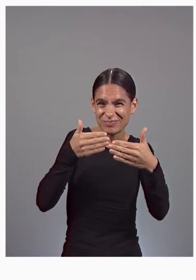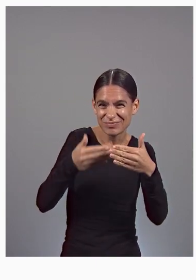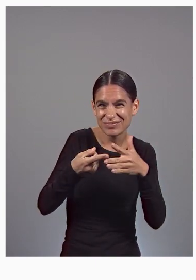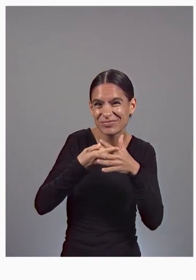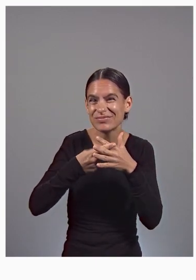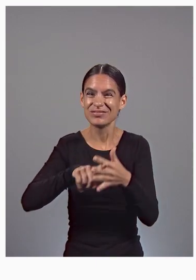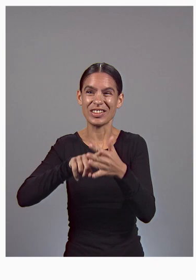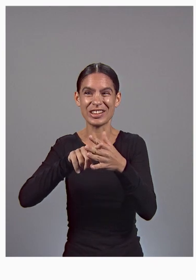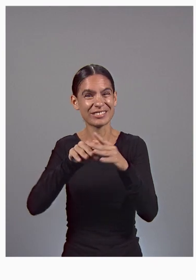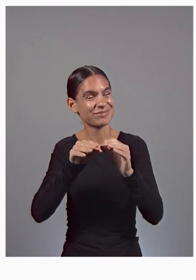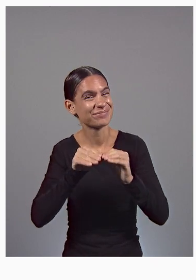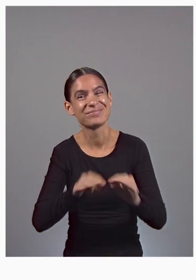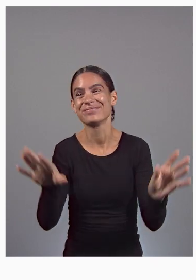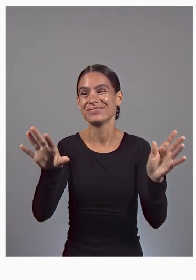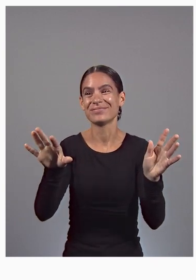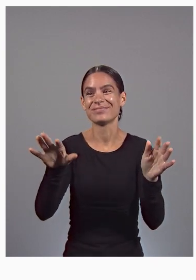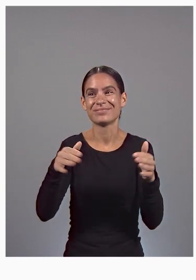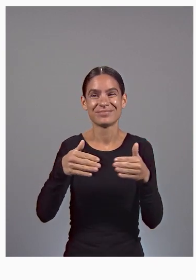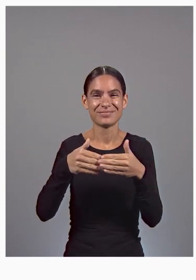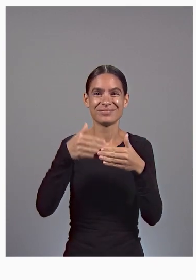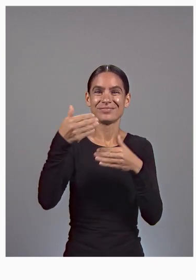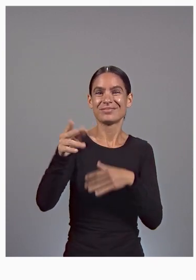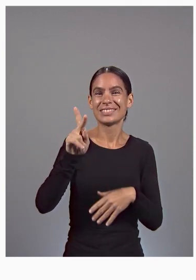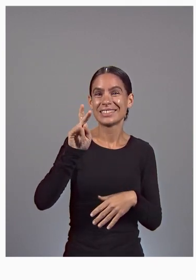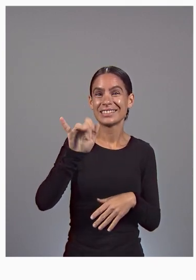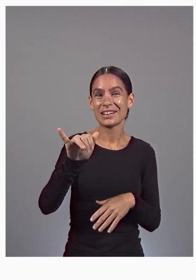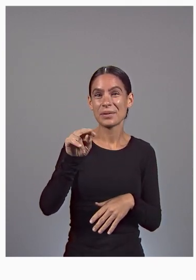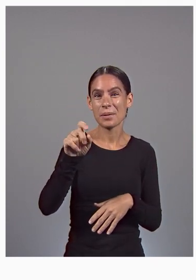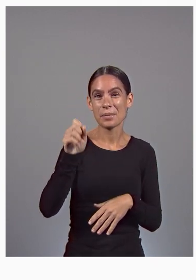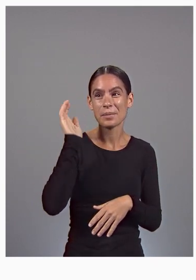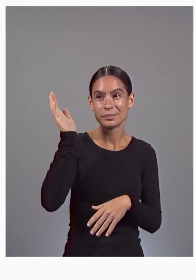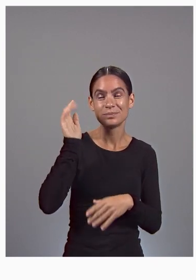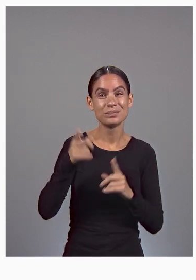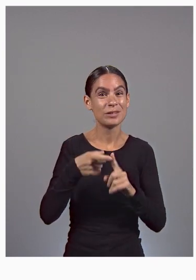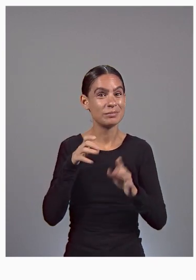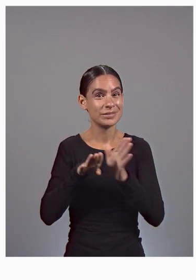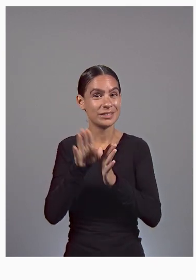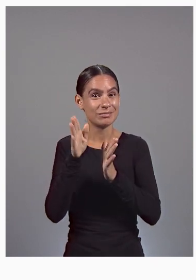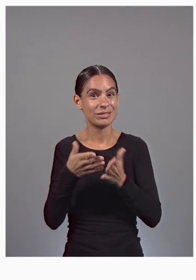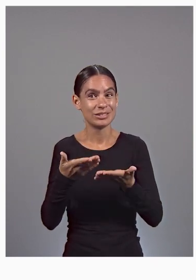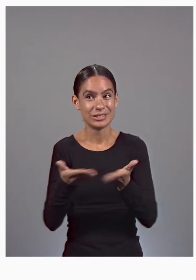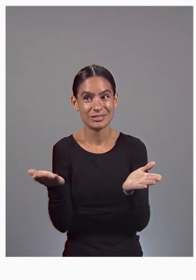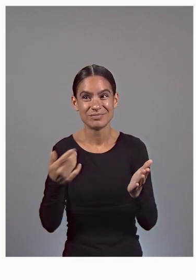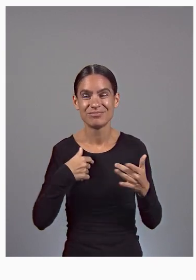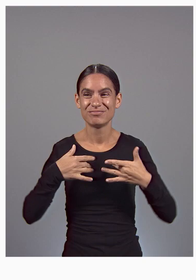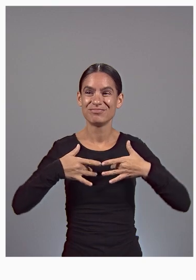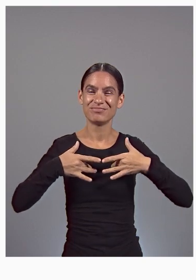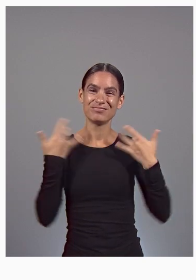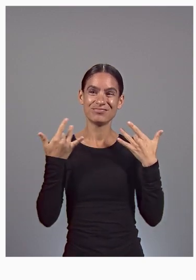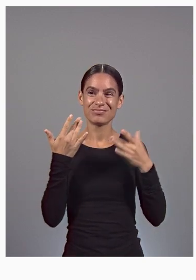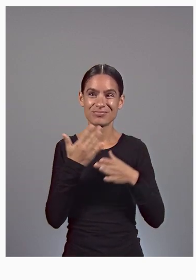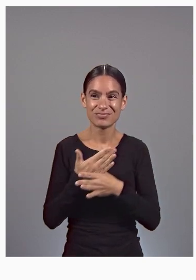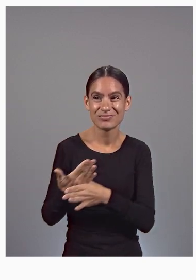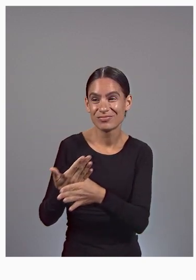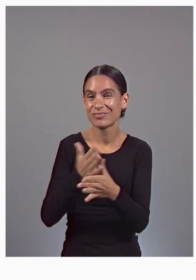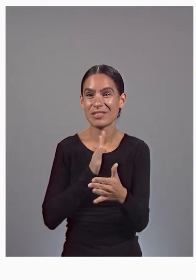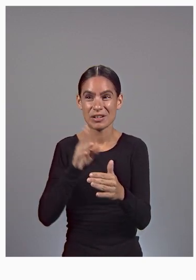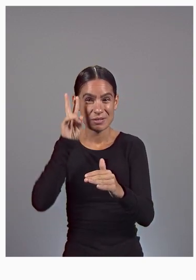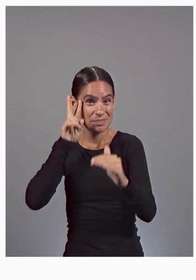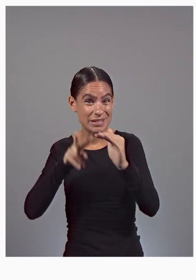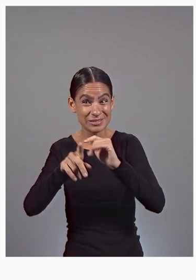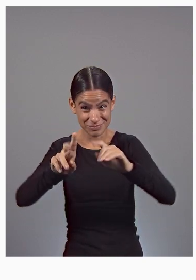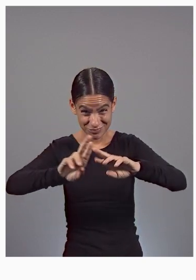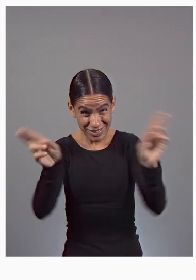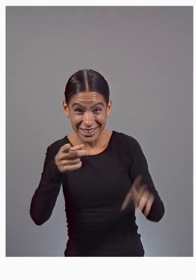keynote for developer. I am so excited to share our predictions. Are you ready? Let's